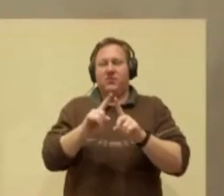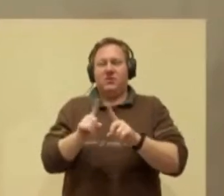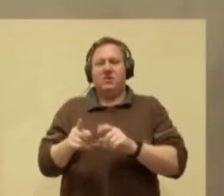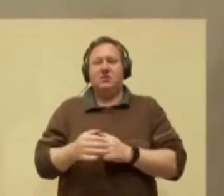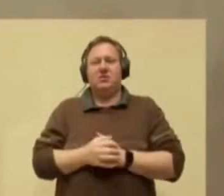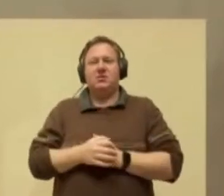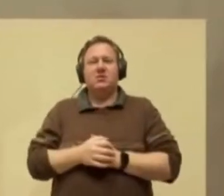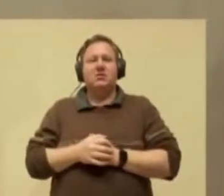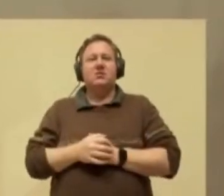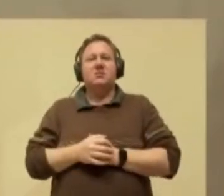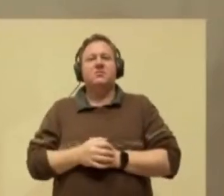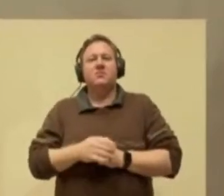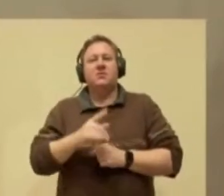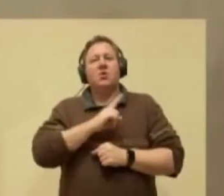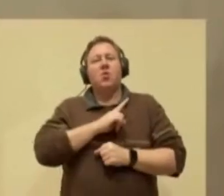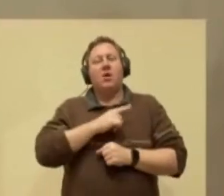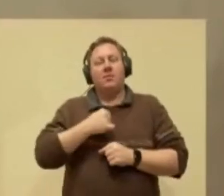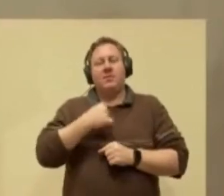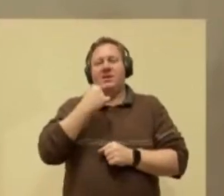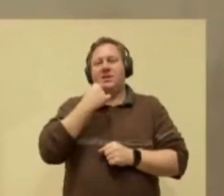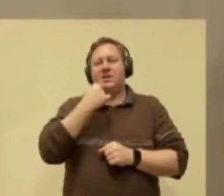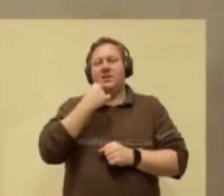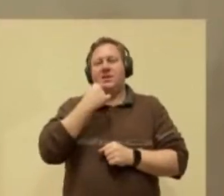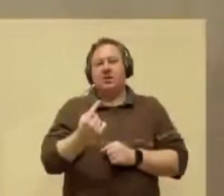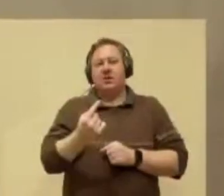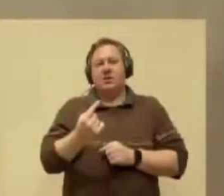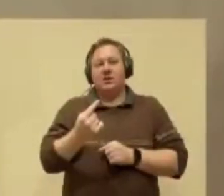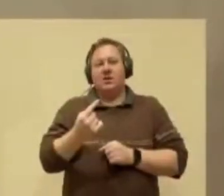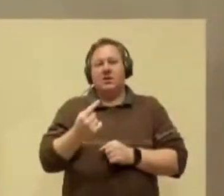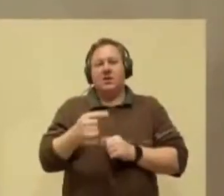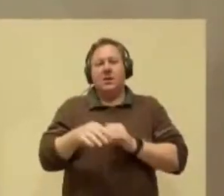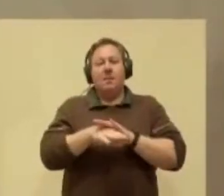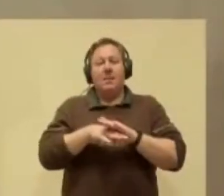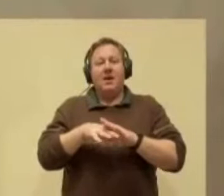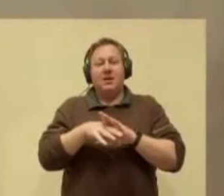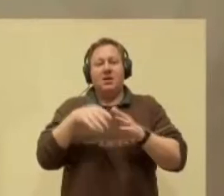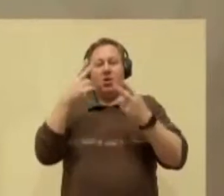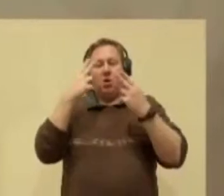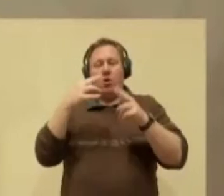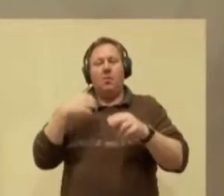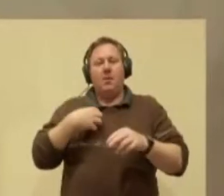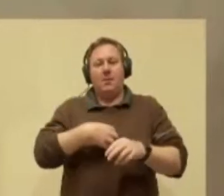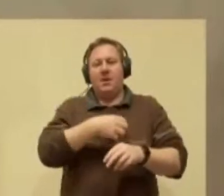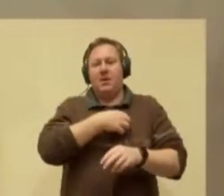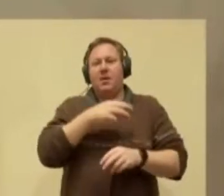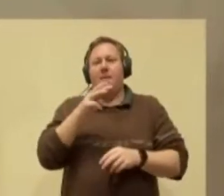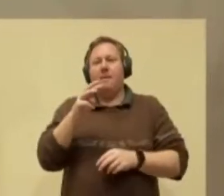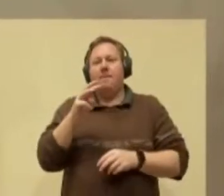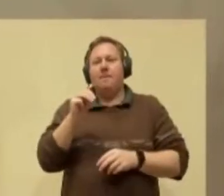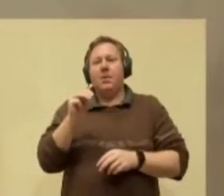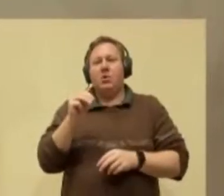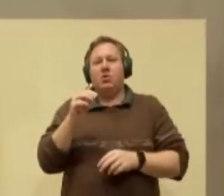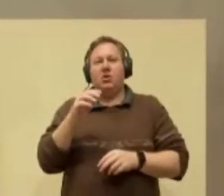and i'm saying this on the basis of what the honorable mayor from moses scotland said